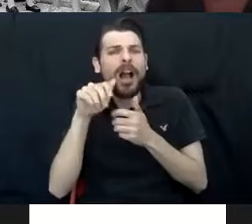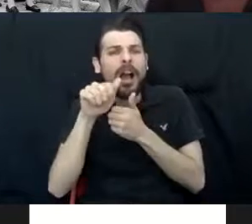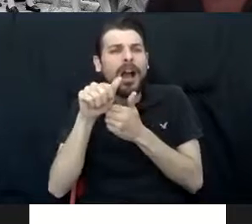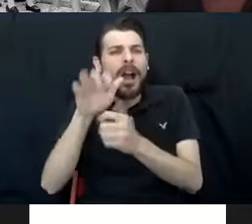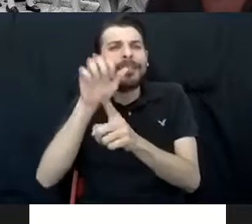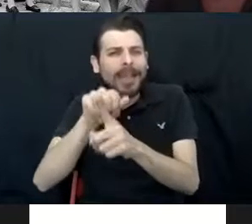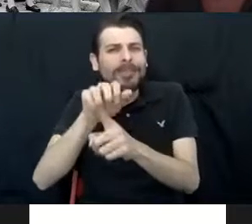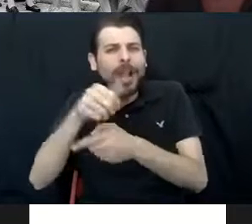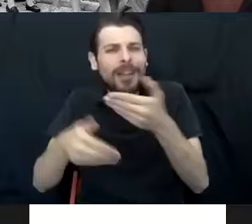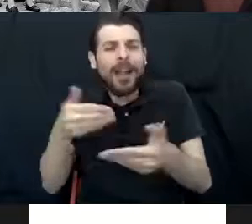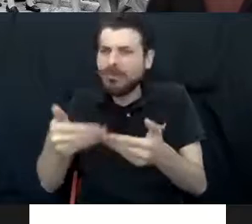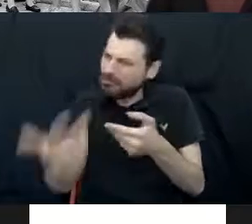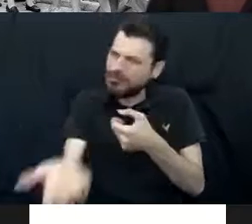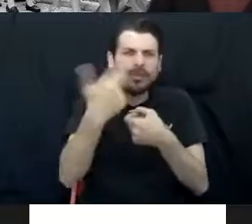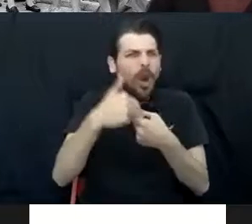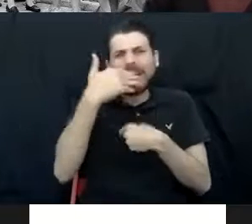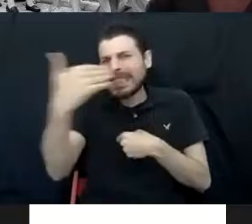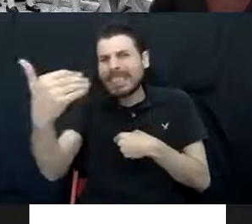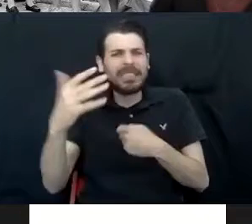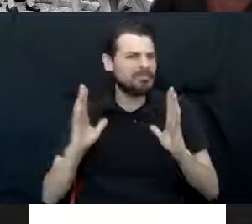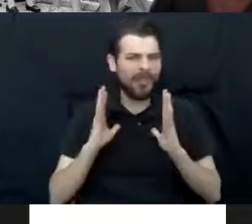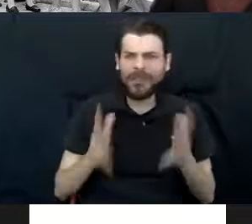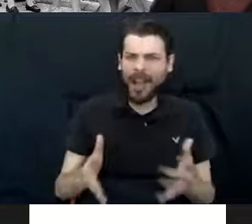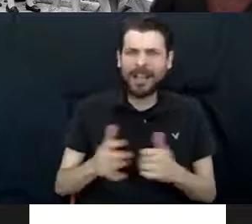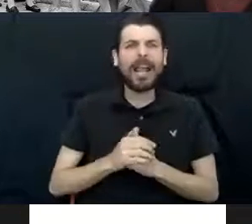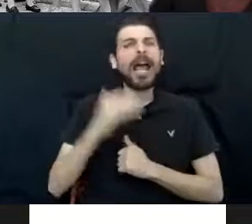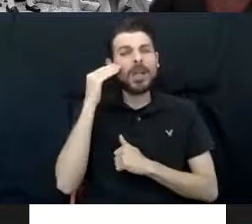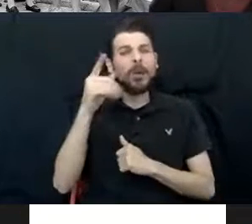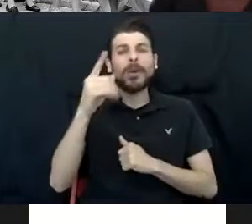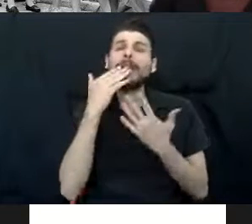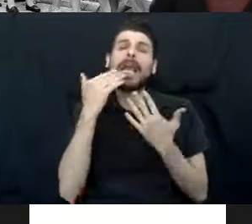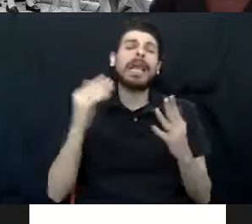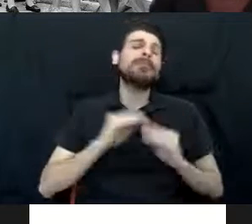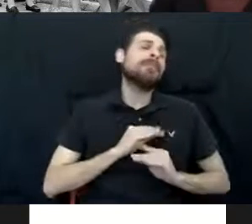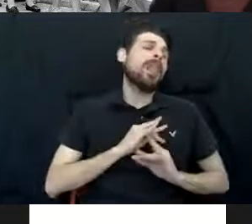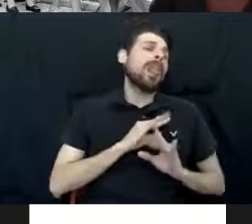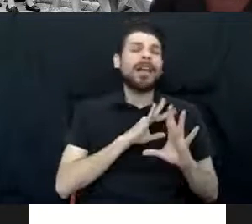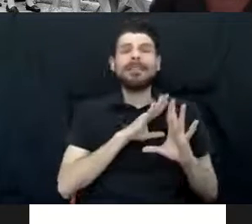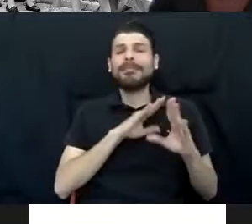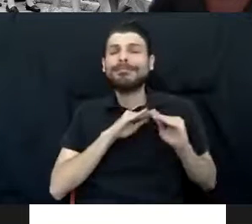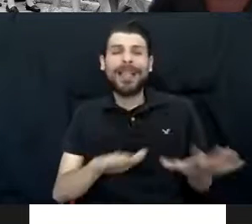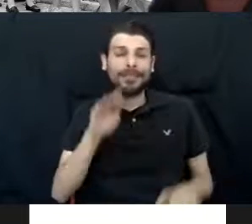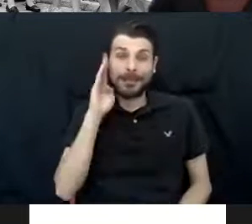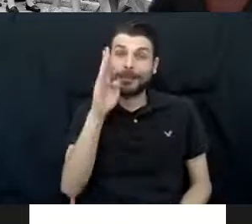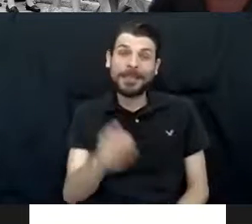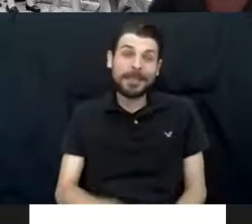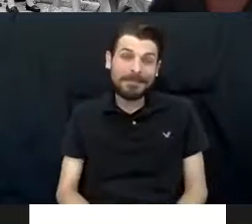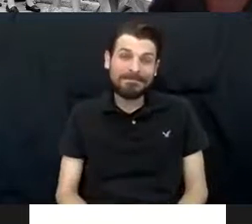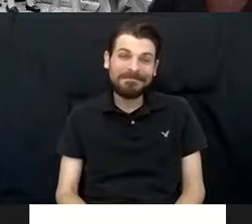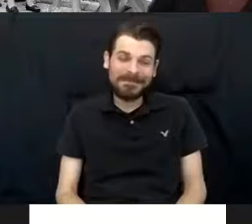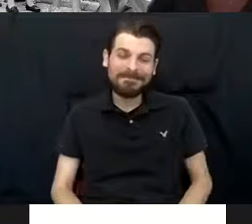in singing them. And I know that it'll bless your heart as it's blessed mine. All